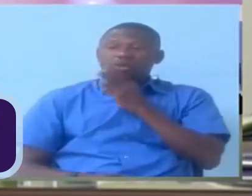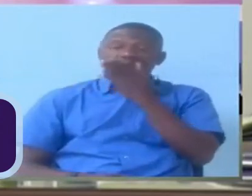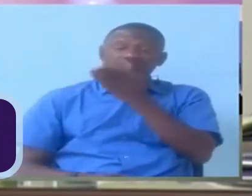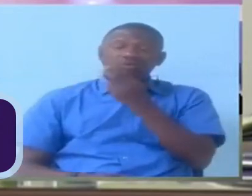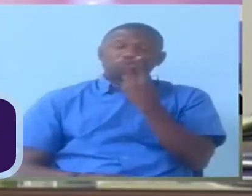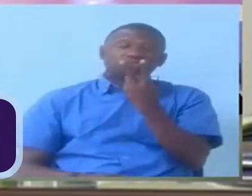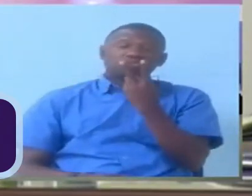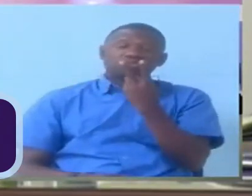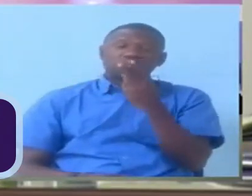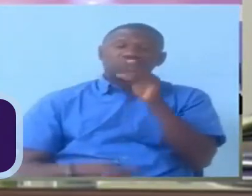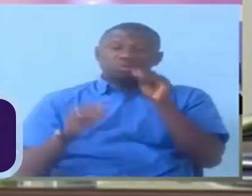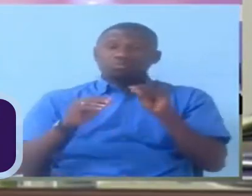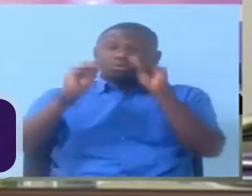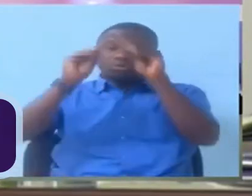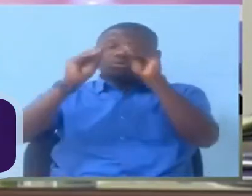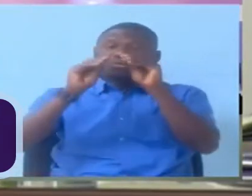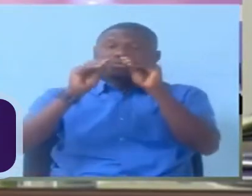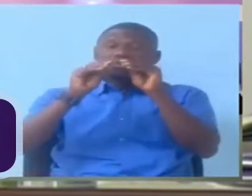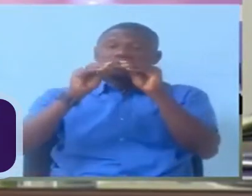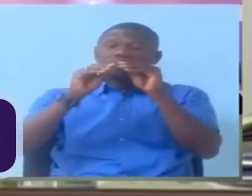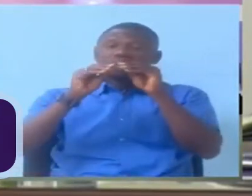quartermaster.